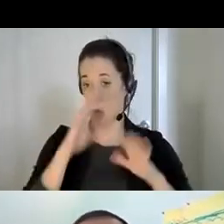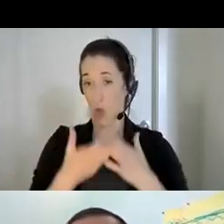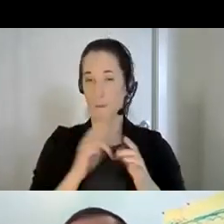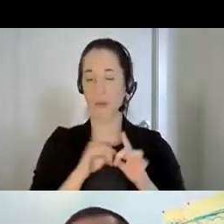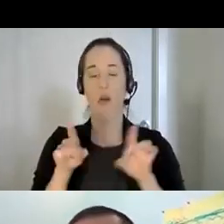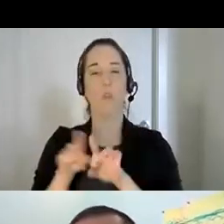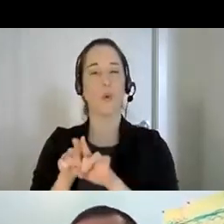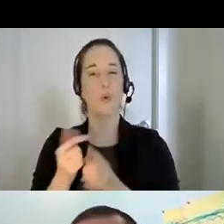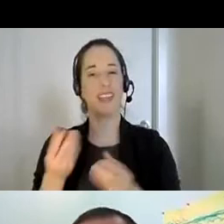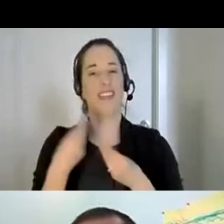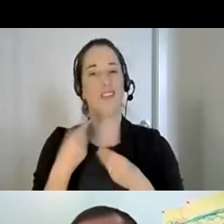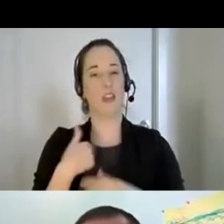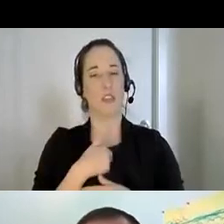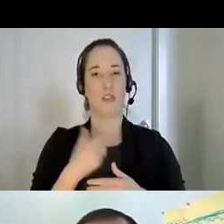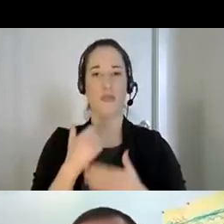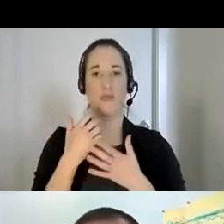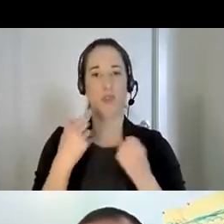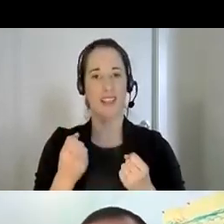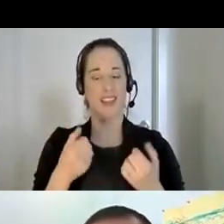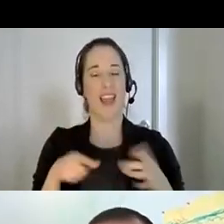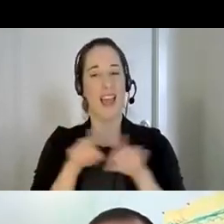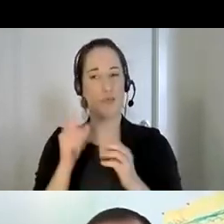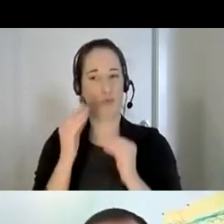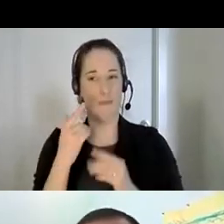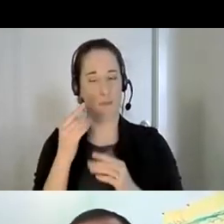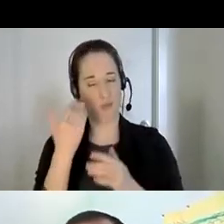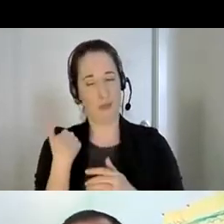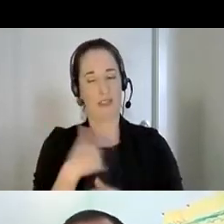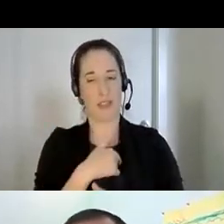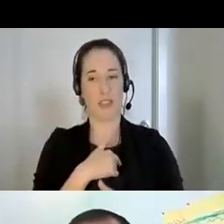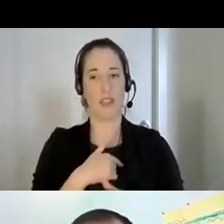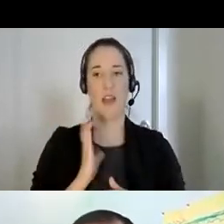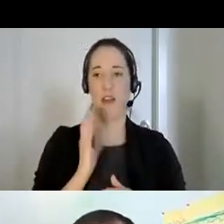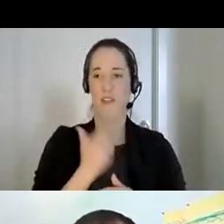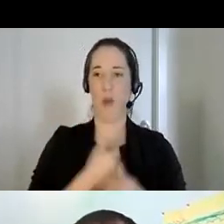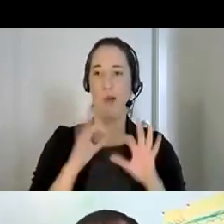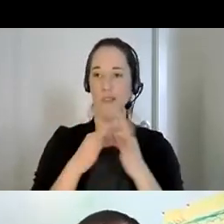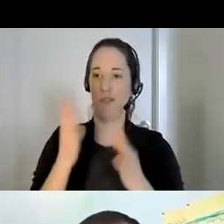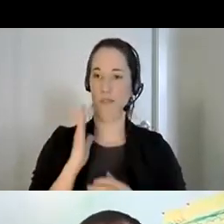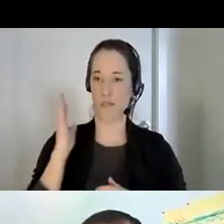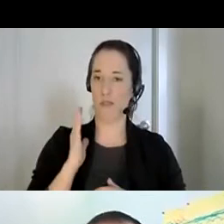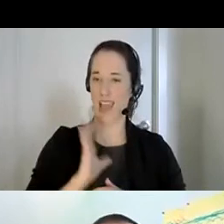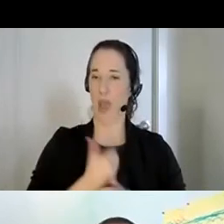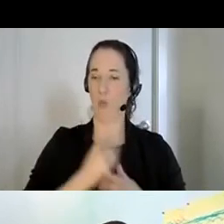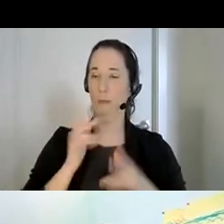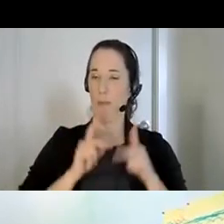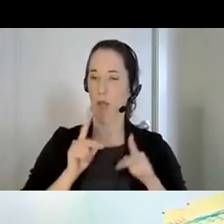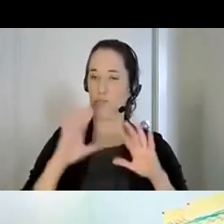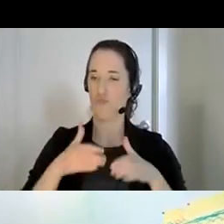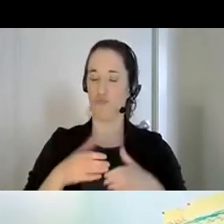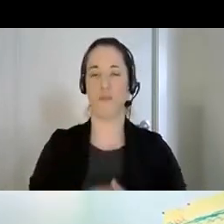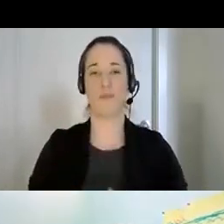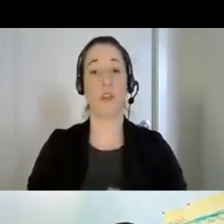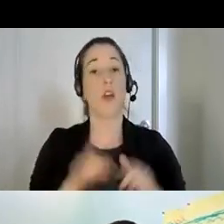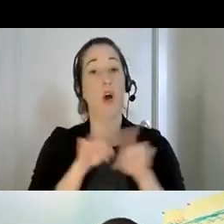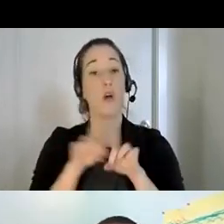it reminds us of the strength and resilience of our peoples and of our ancestors. And I want to combine this